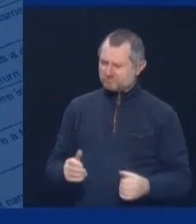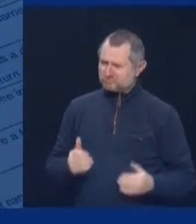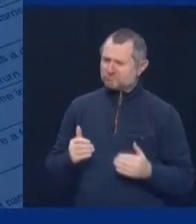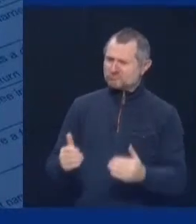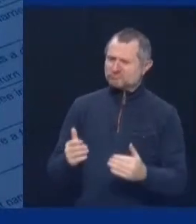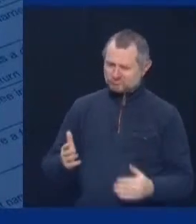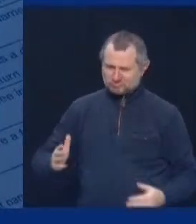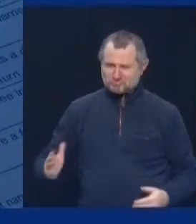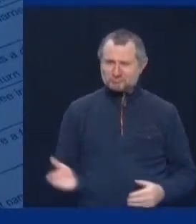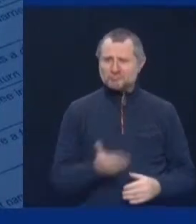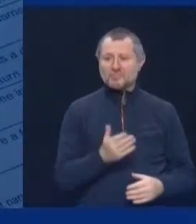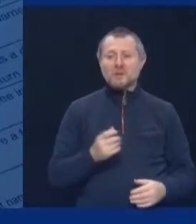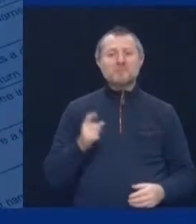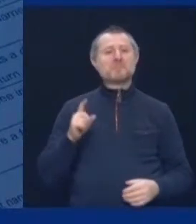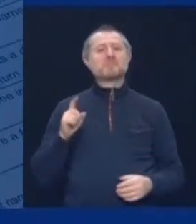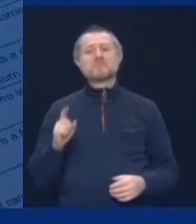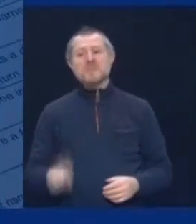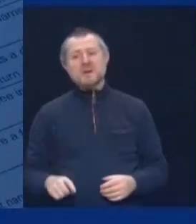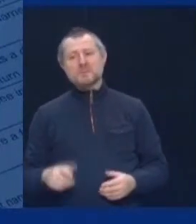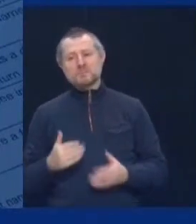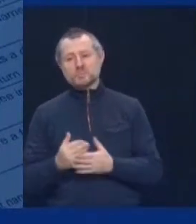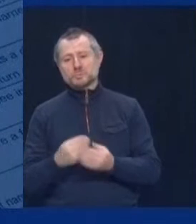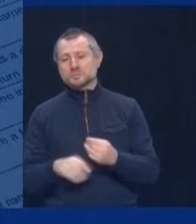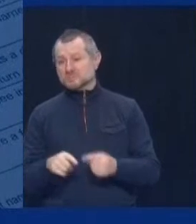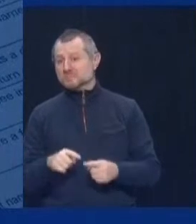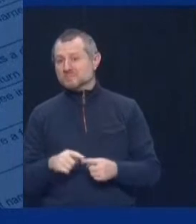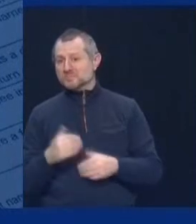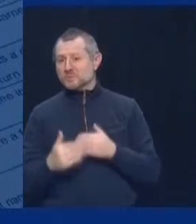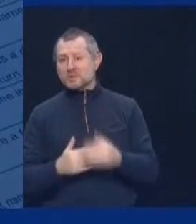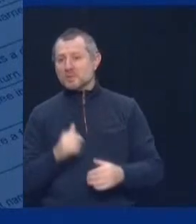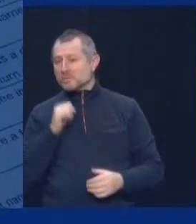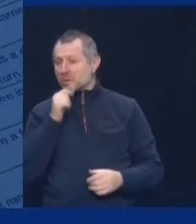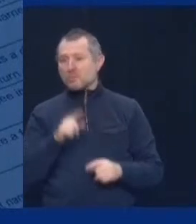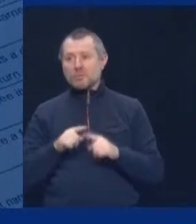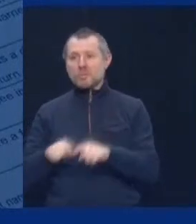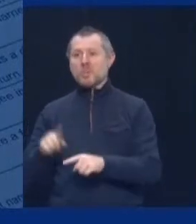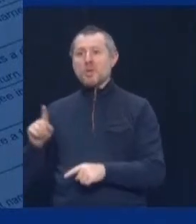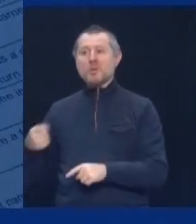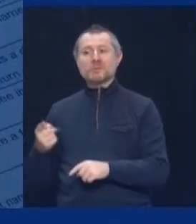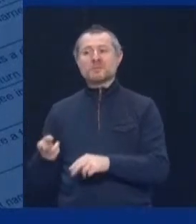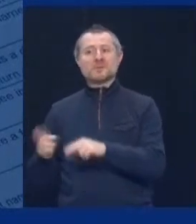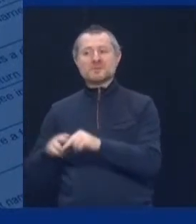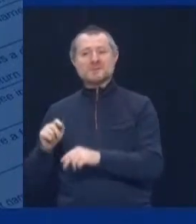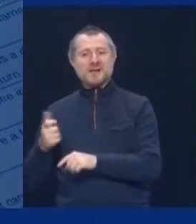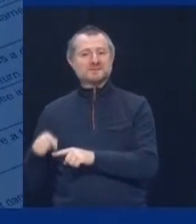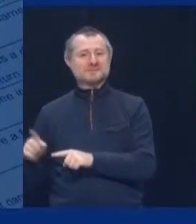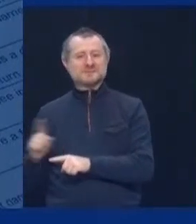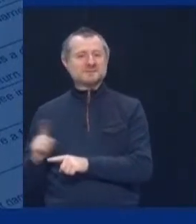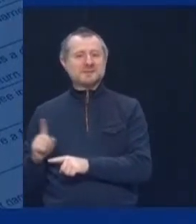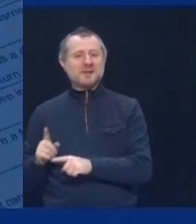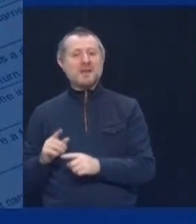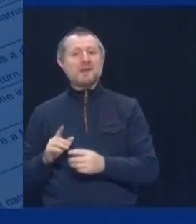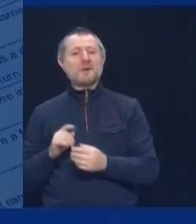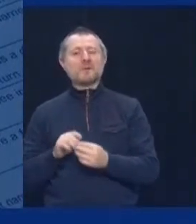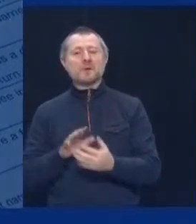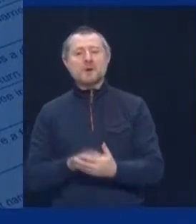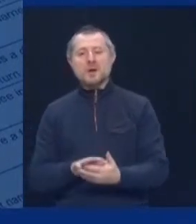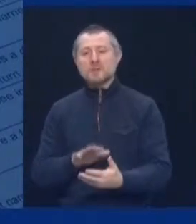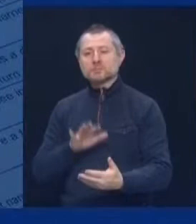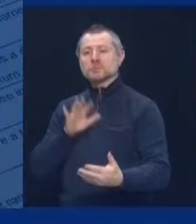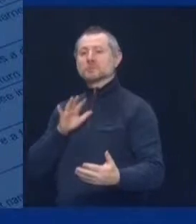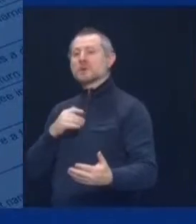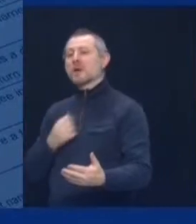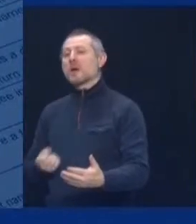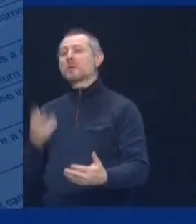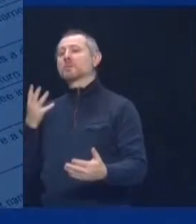But we have to do a budget, not just a tax increase, because you can't do a tax increase in abstract. You have to do a tax increase